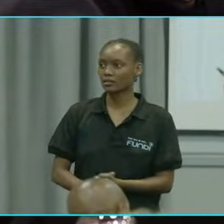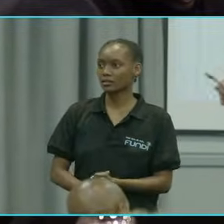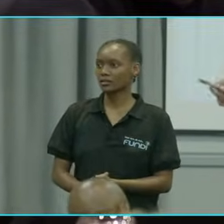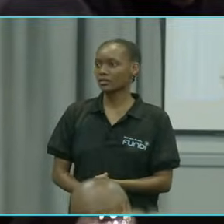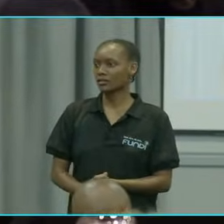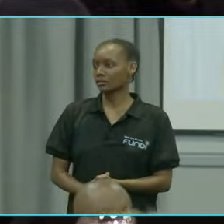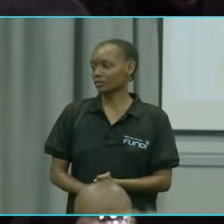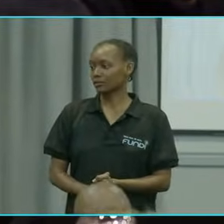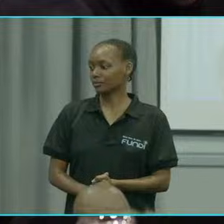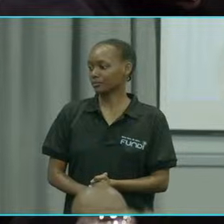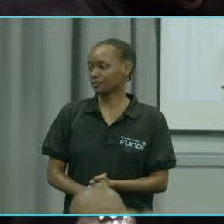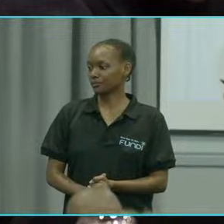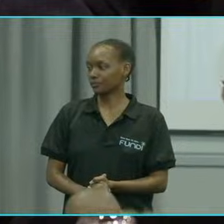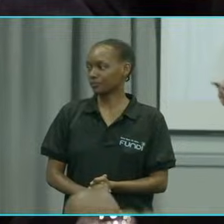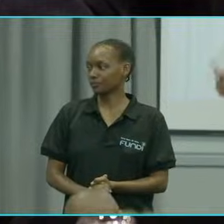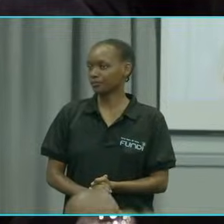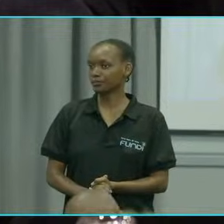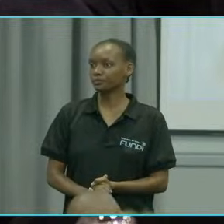Okay.